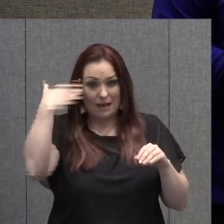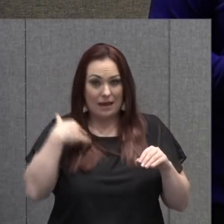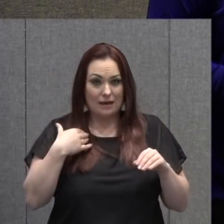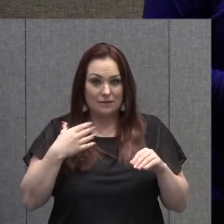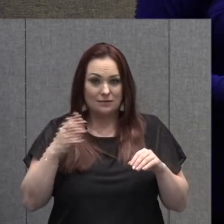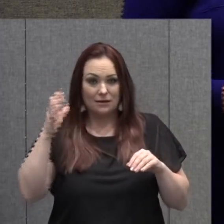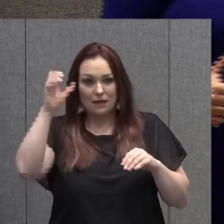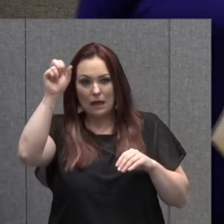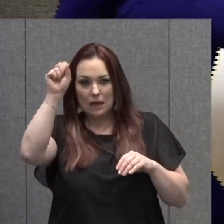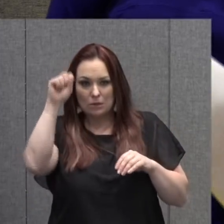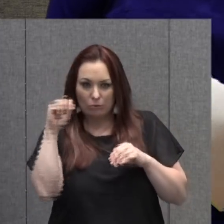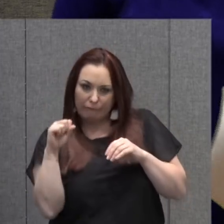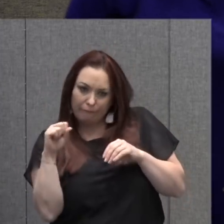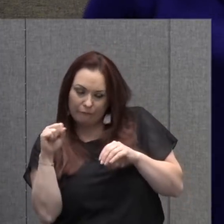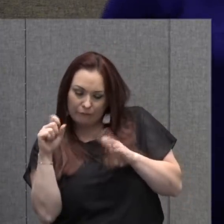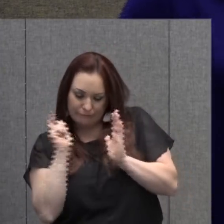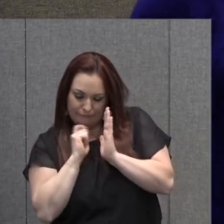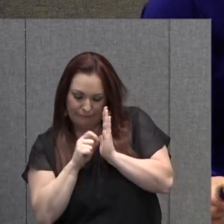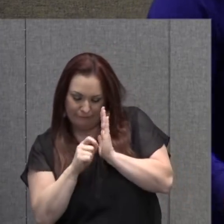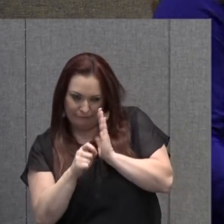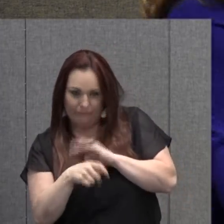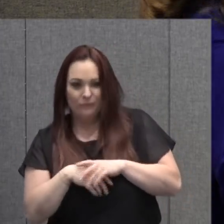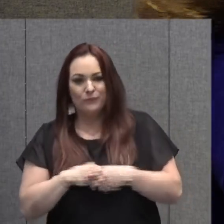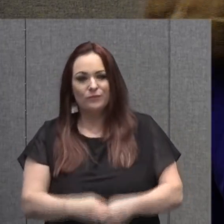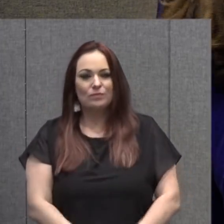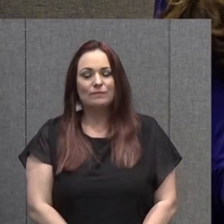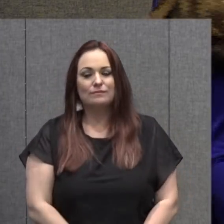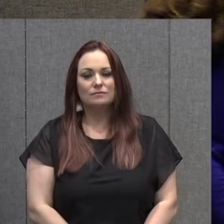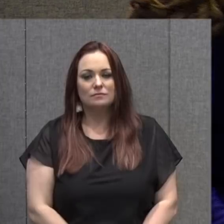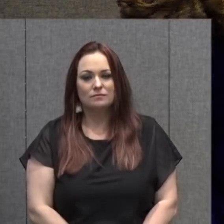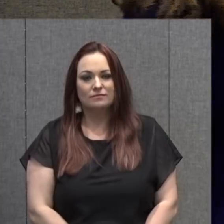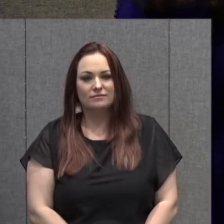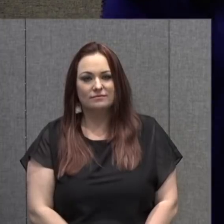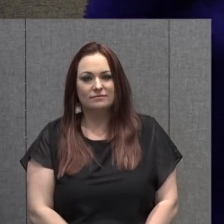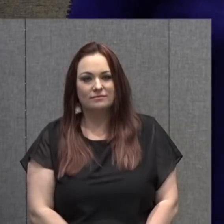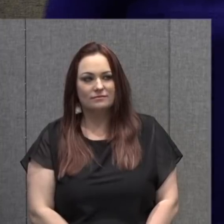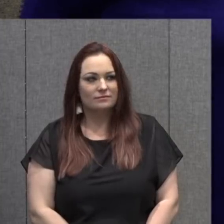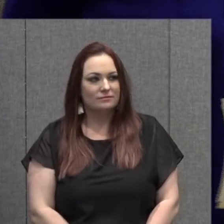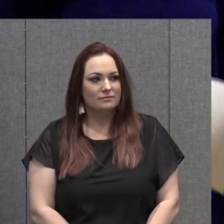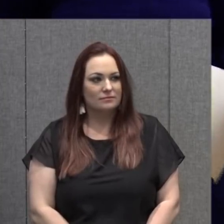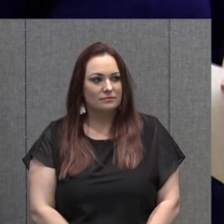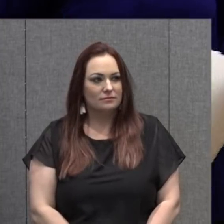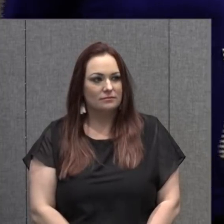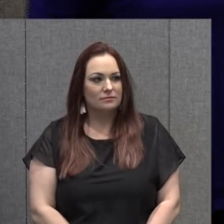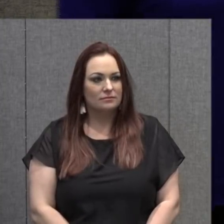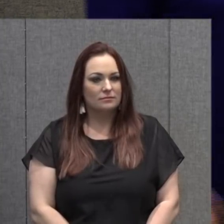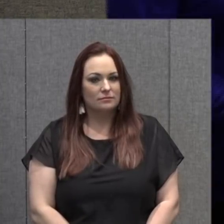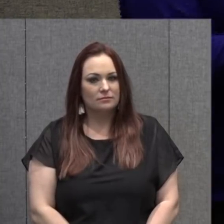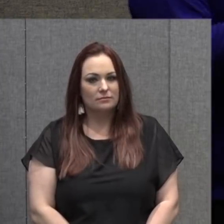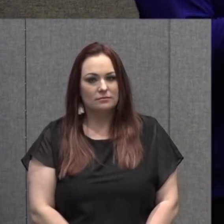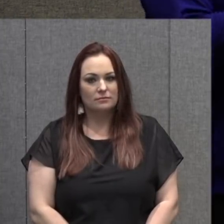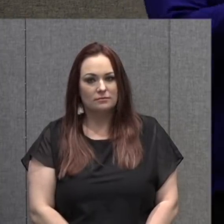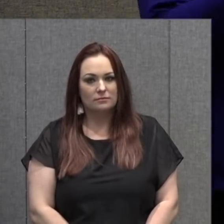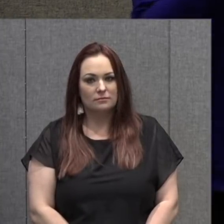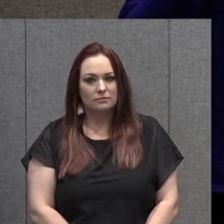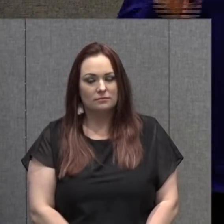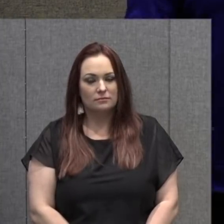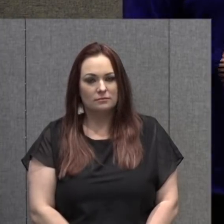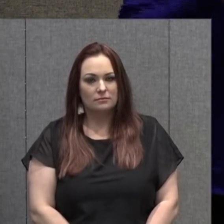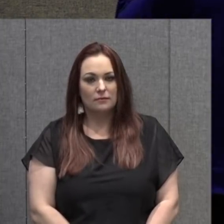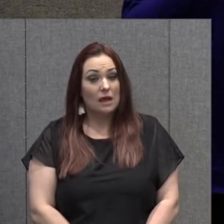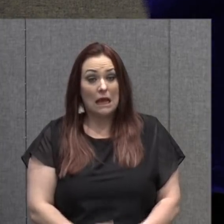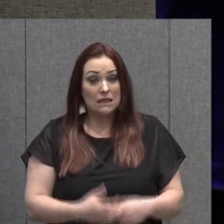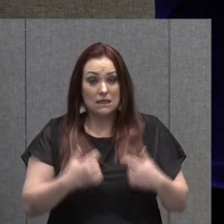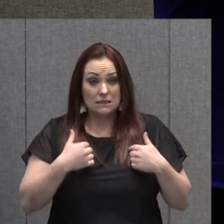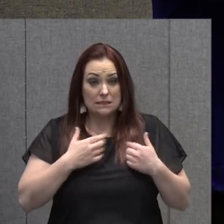tall. I had to squat down there. Okay, So this is just my brain